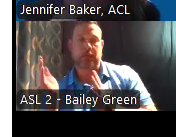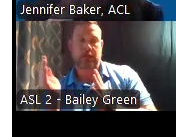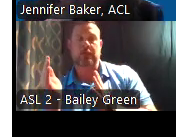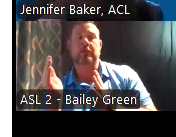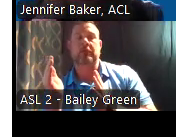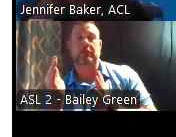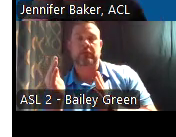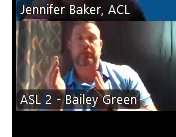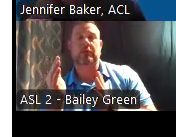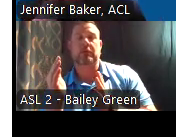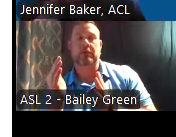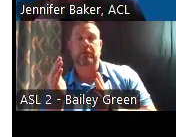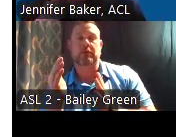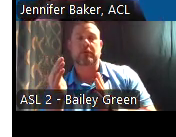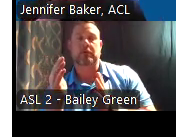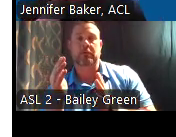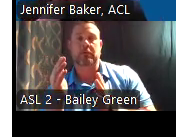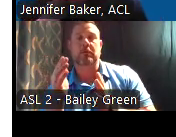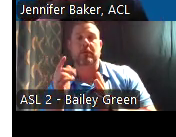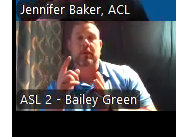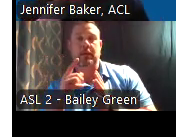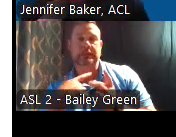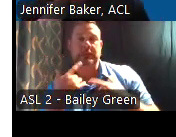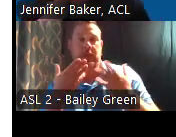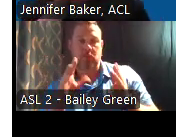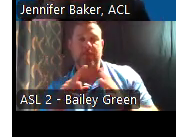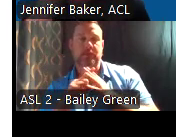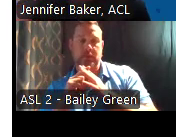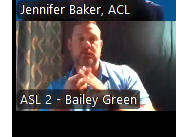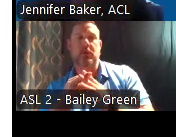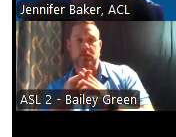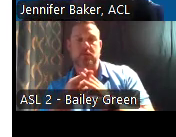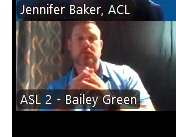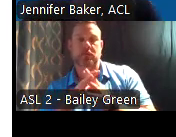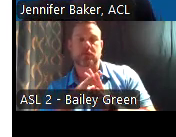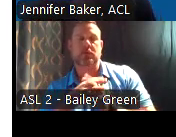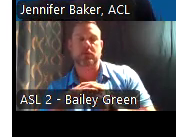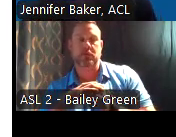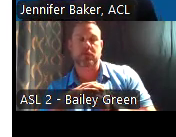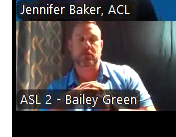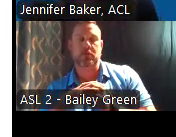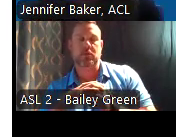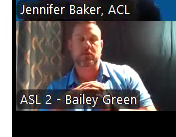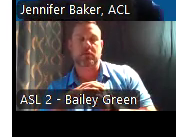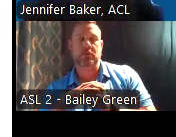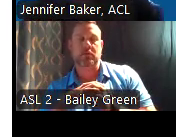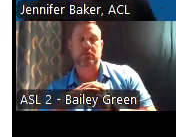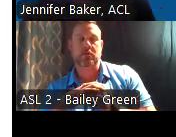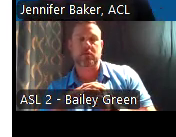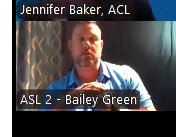and just the exciting ways that that's being implemented on the ground. But recognizing